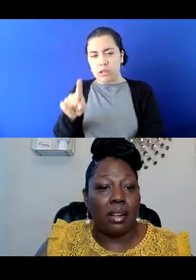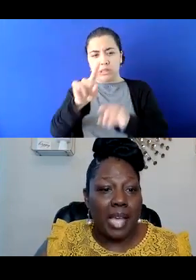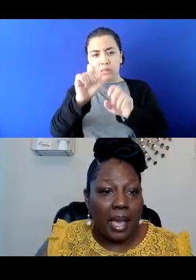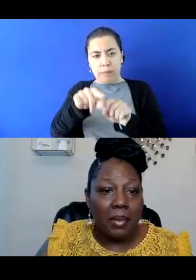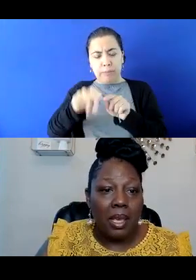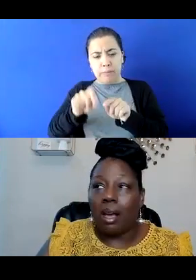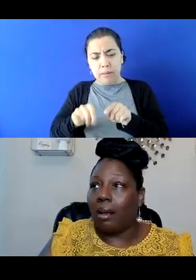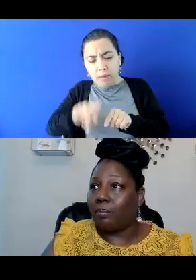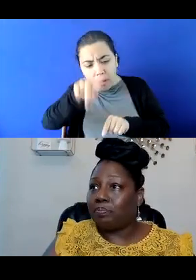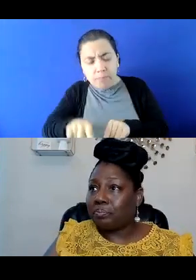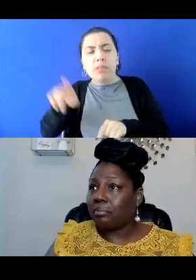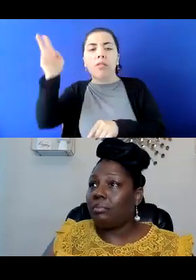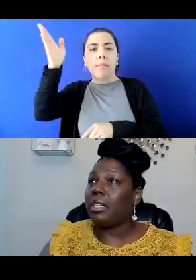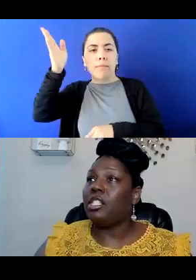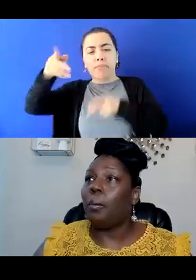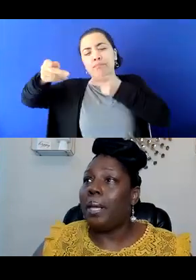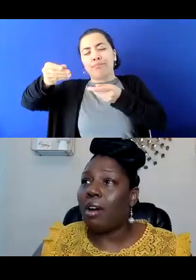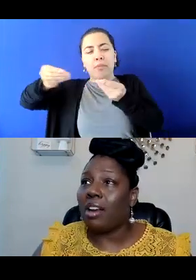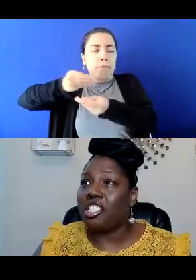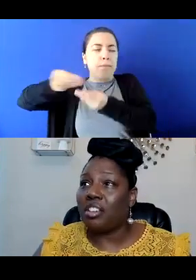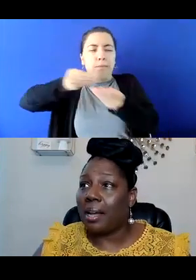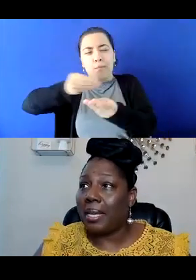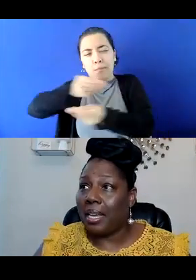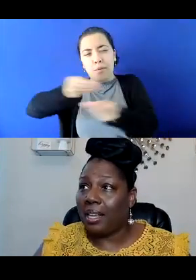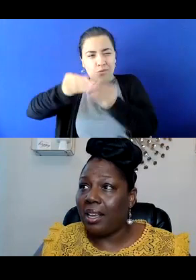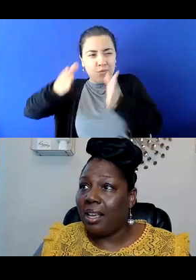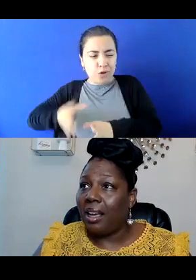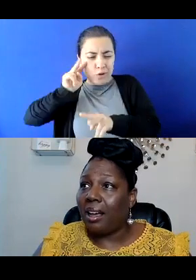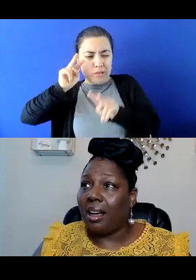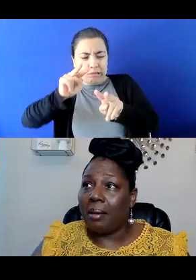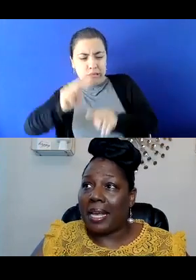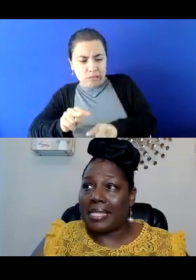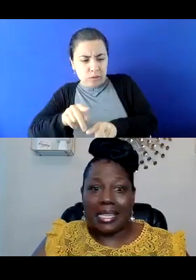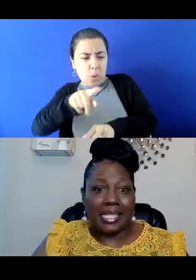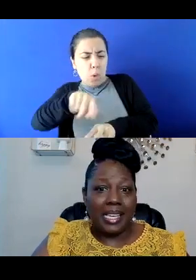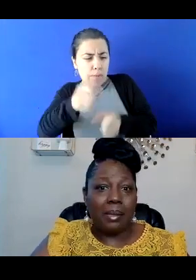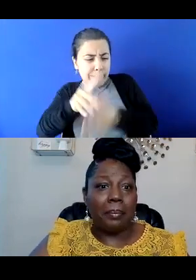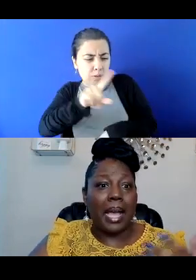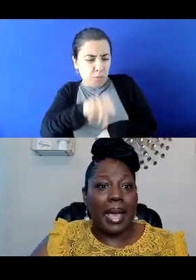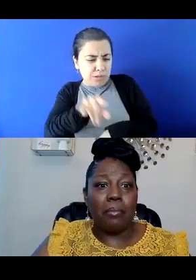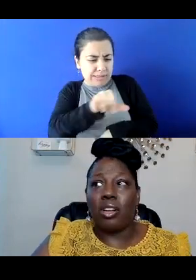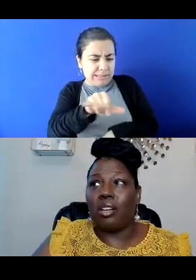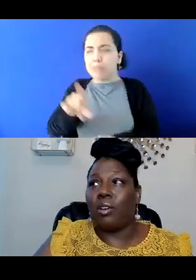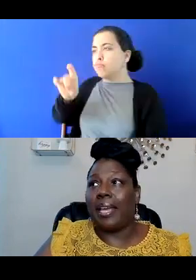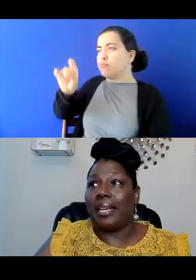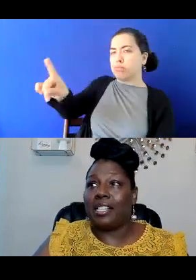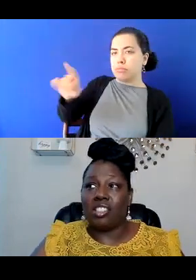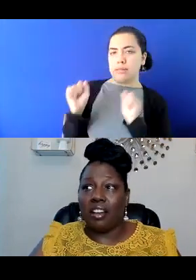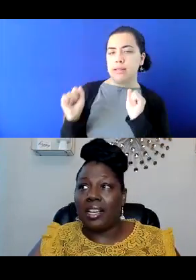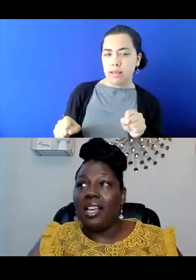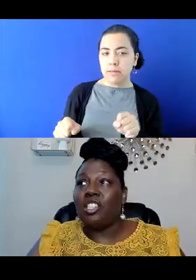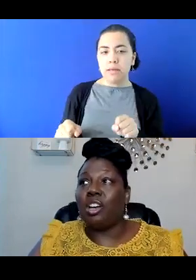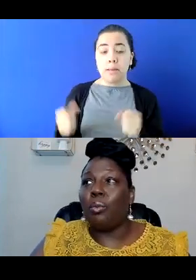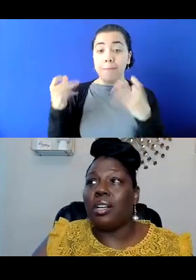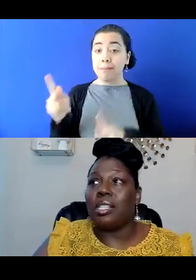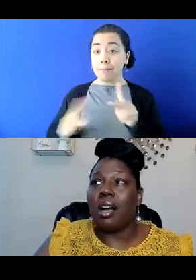bit of our time. So people are still coming in as I see, but I am going to go ahead and get